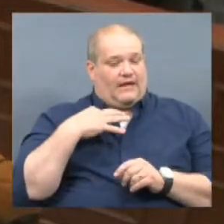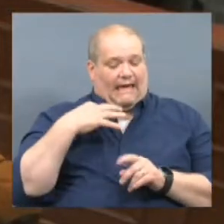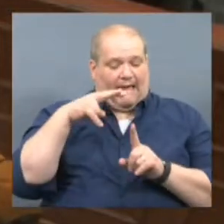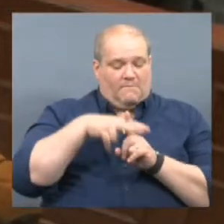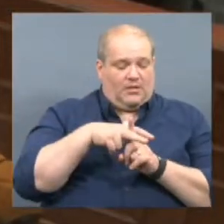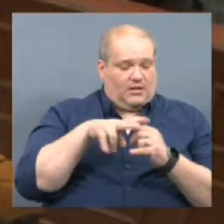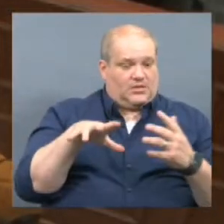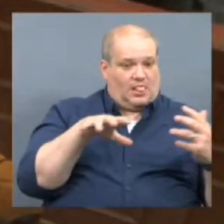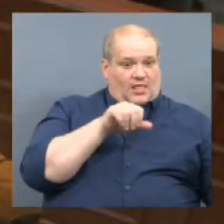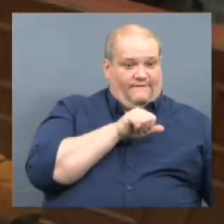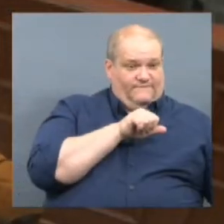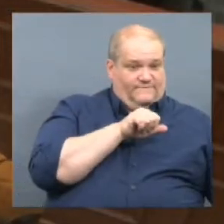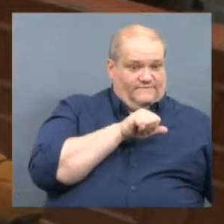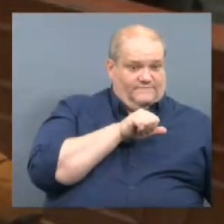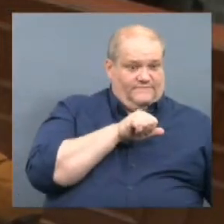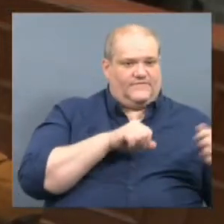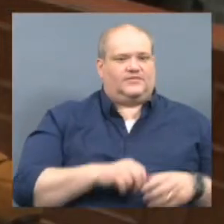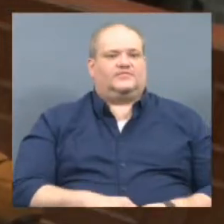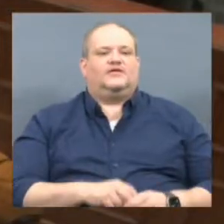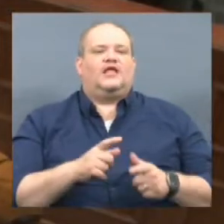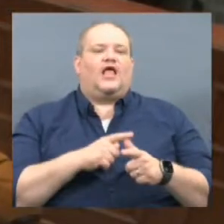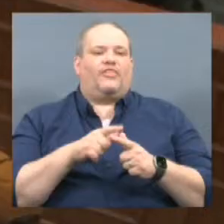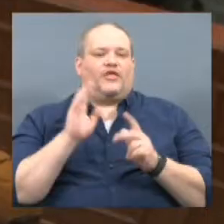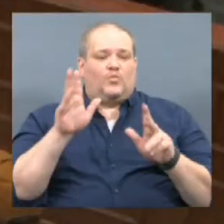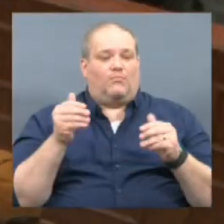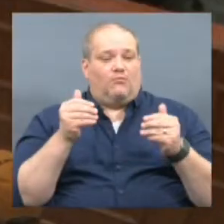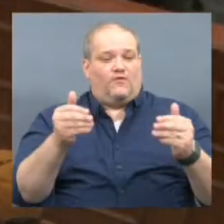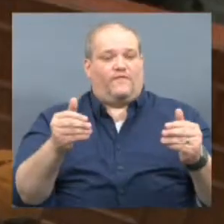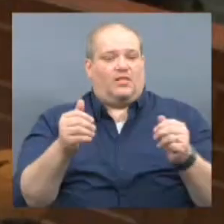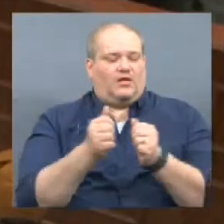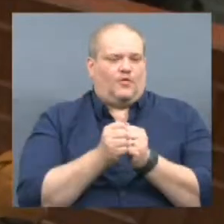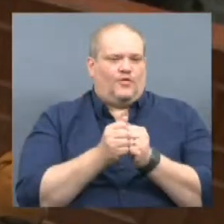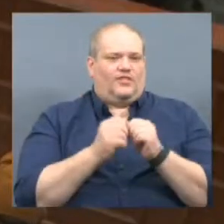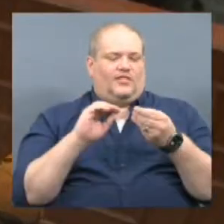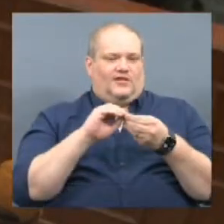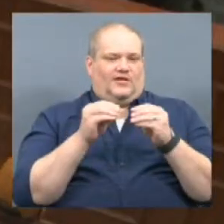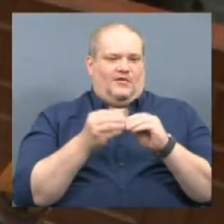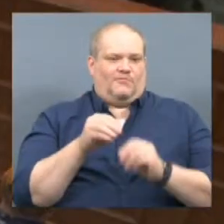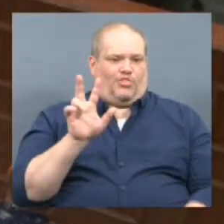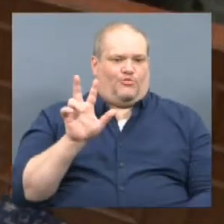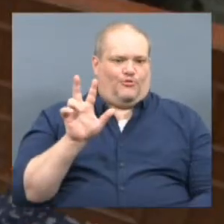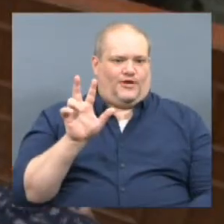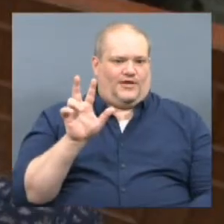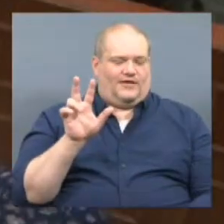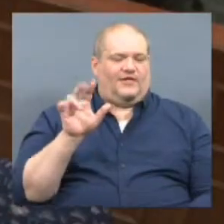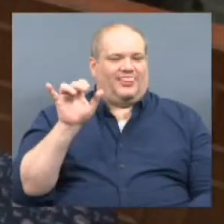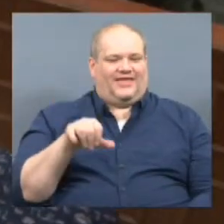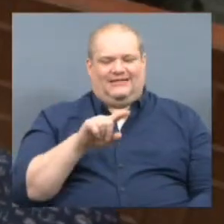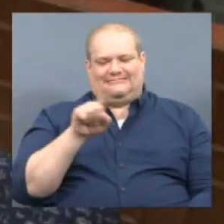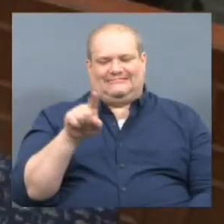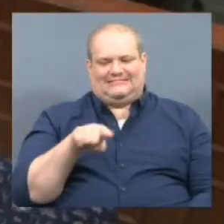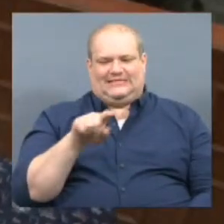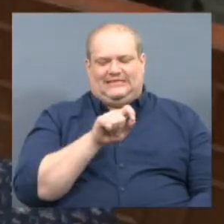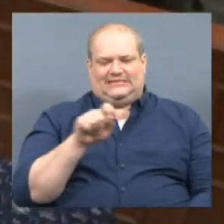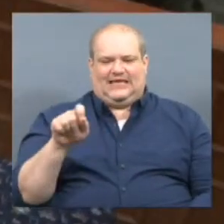to depart from the panel, and we'll move right along to item number 3. That's